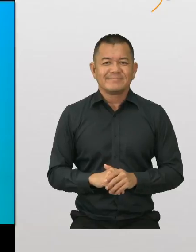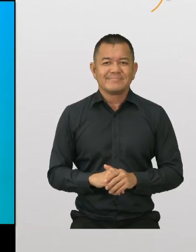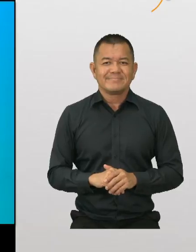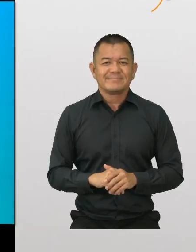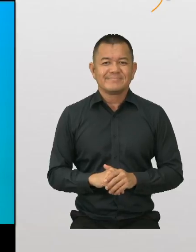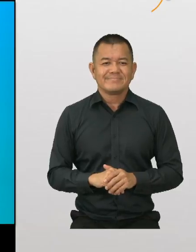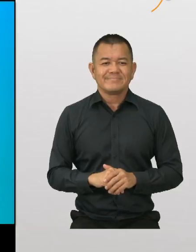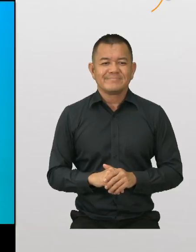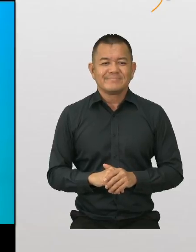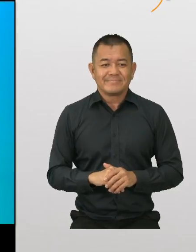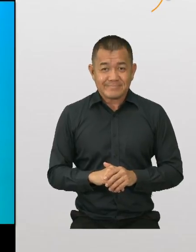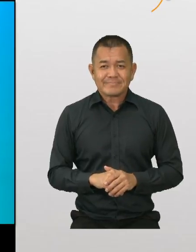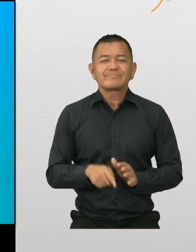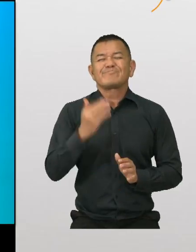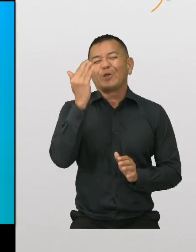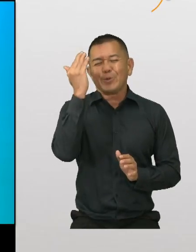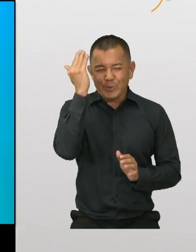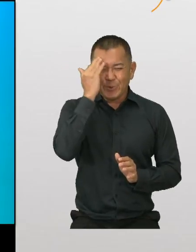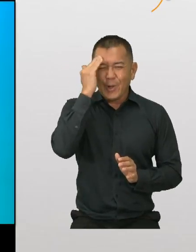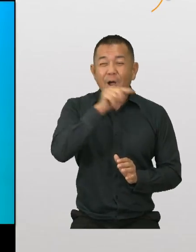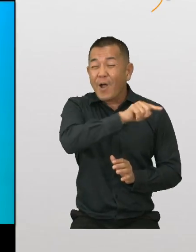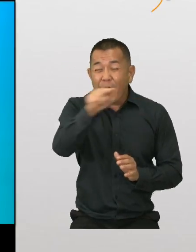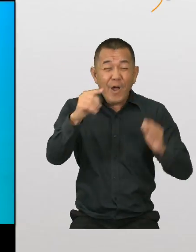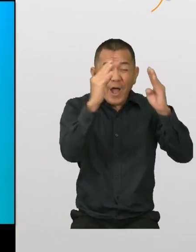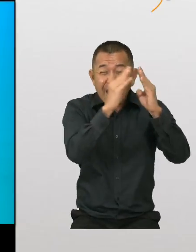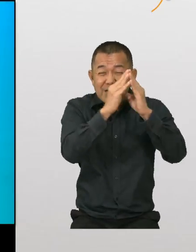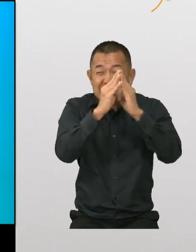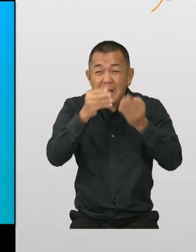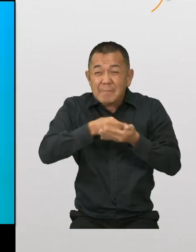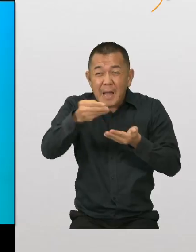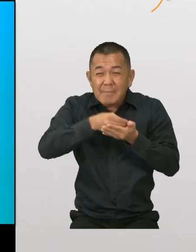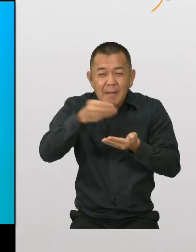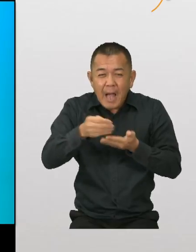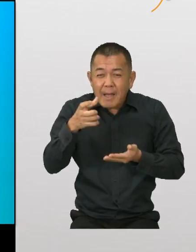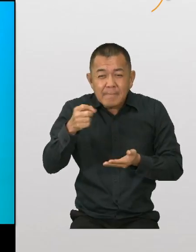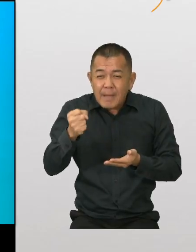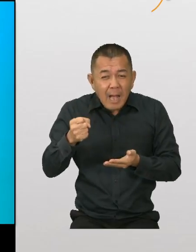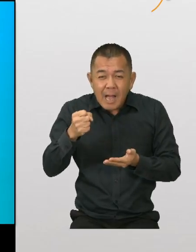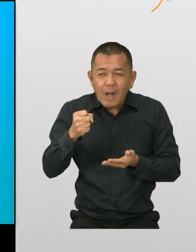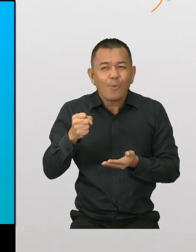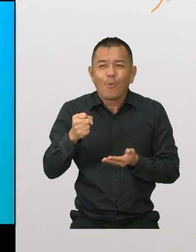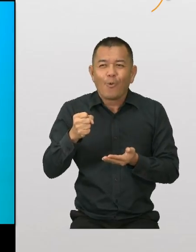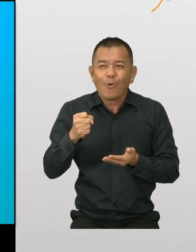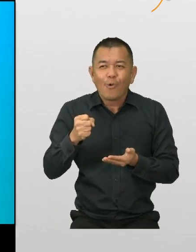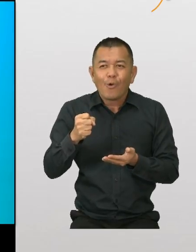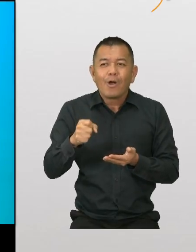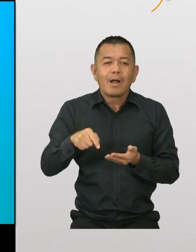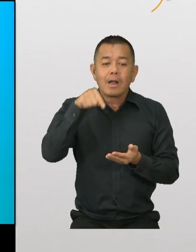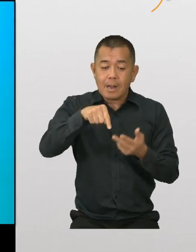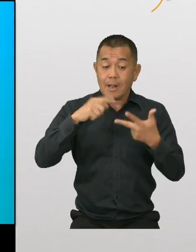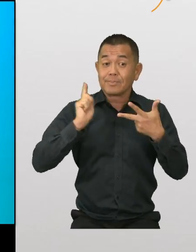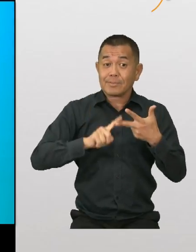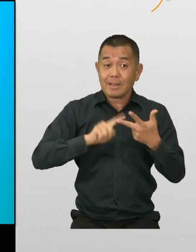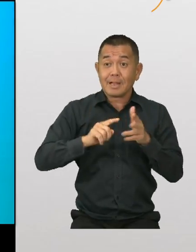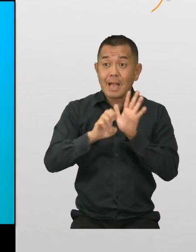Of course, not every household needs to buy infant formula, but everybody needs to eat.